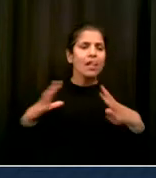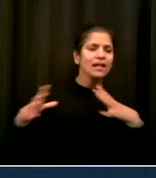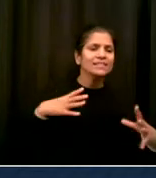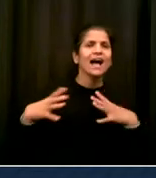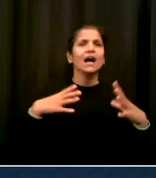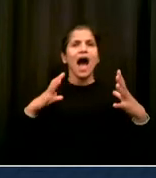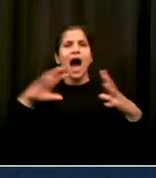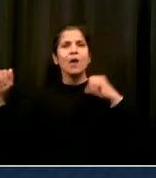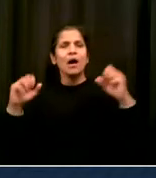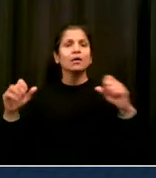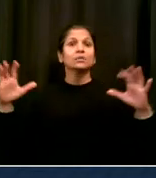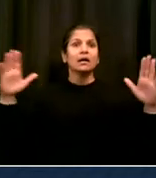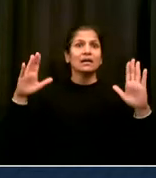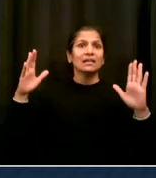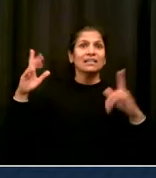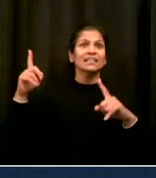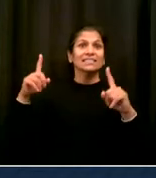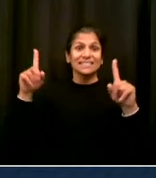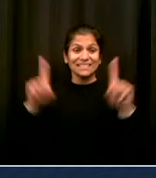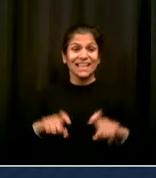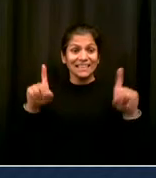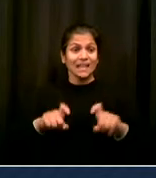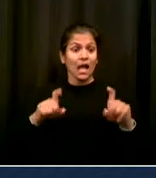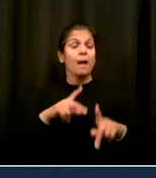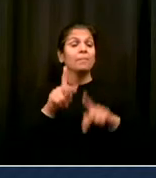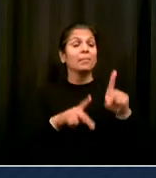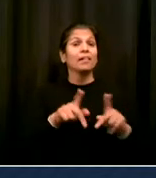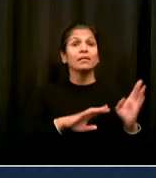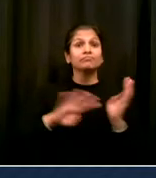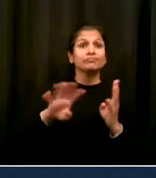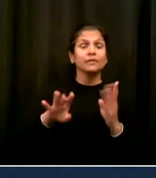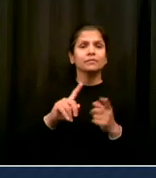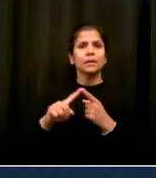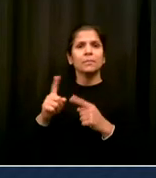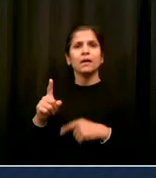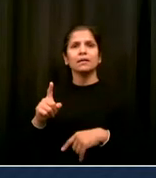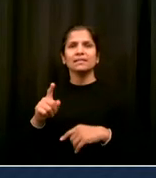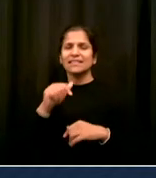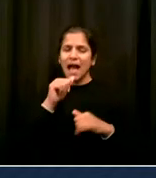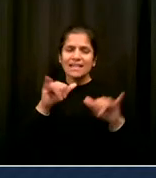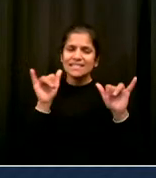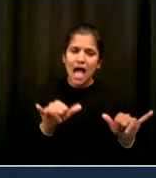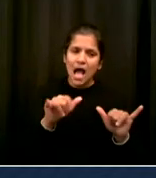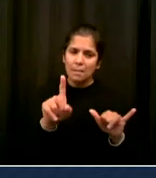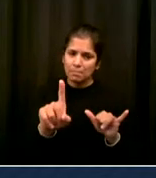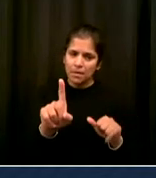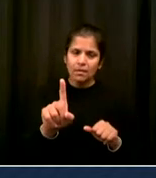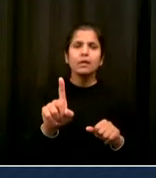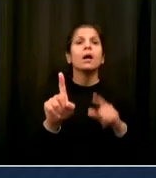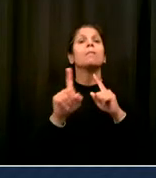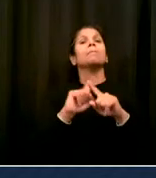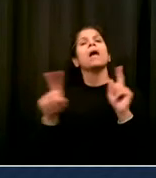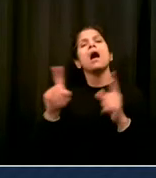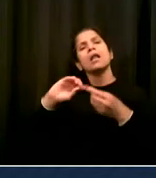holidays, test numbers were uneven, so you get a different kind of sample. But that being said, even though these numbers look